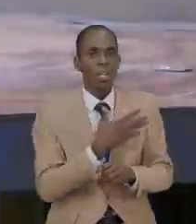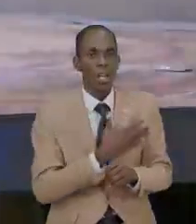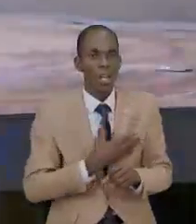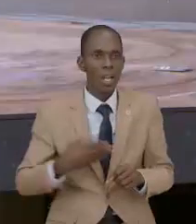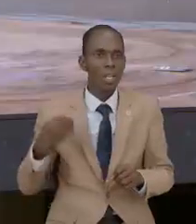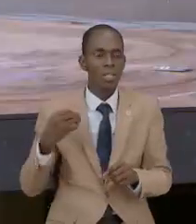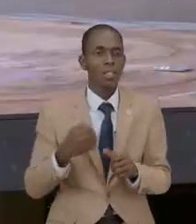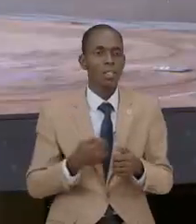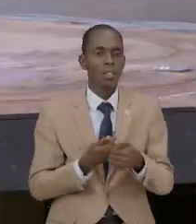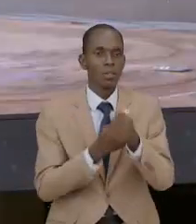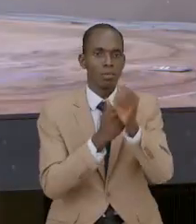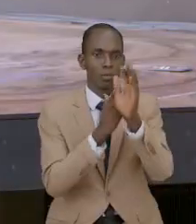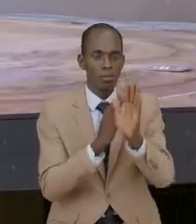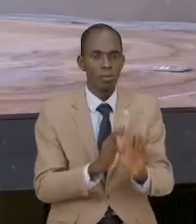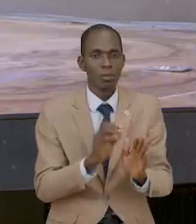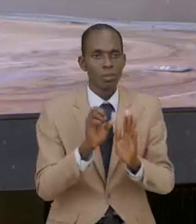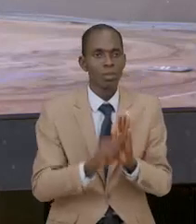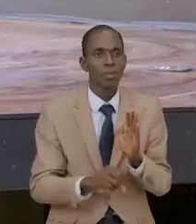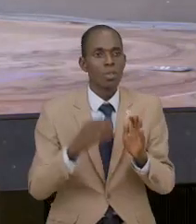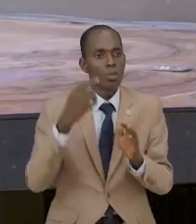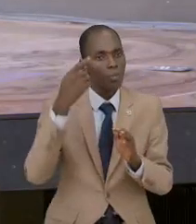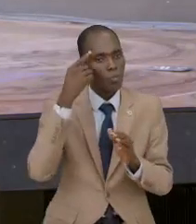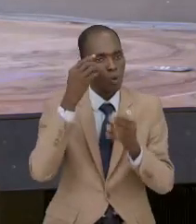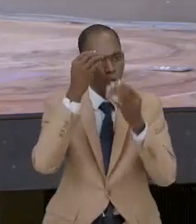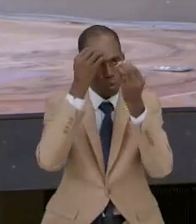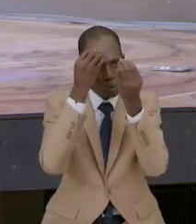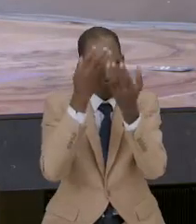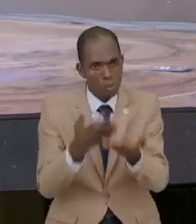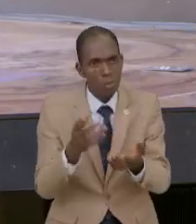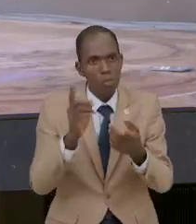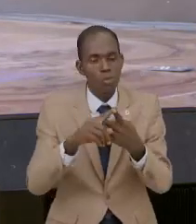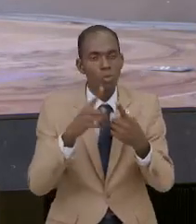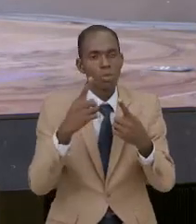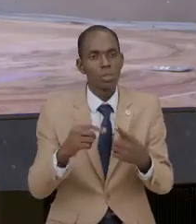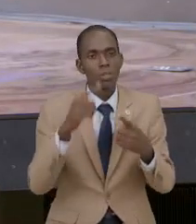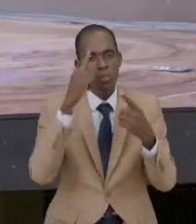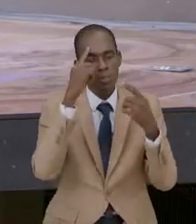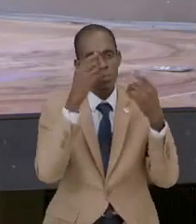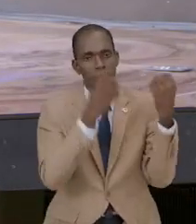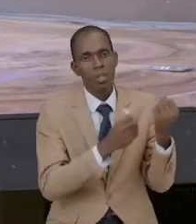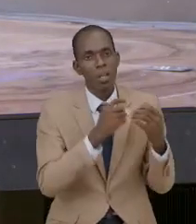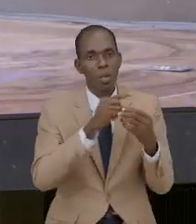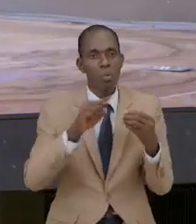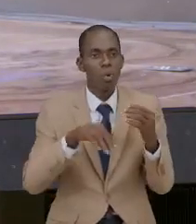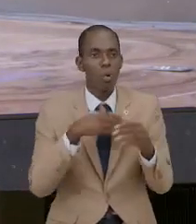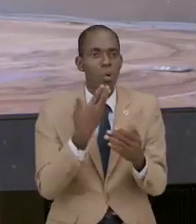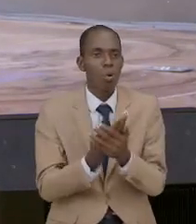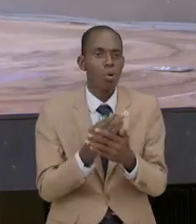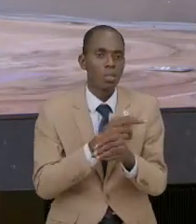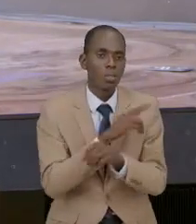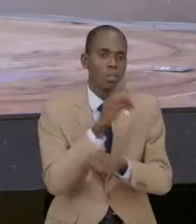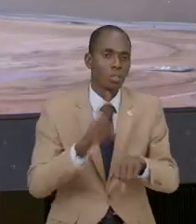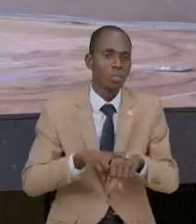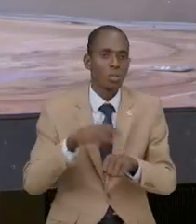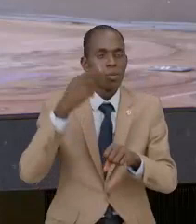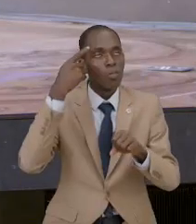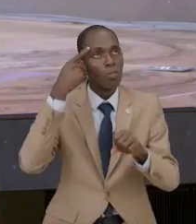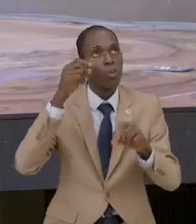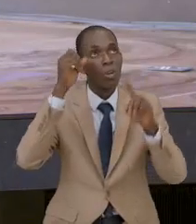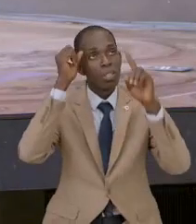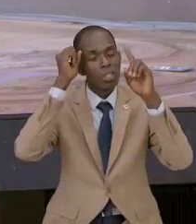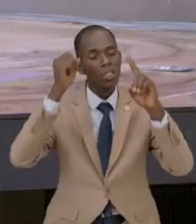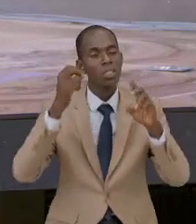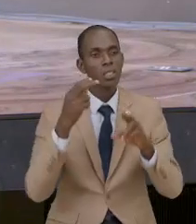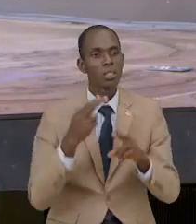obedience to the faith among all nations for his name. Then in